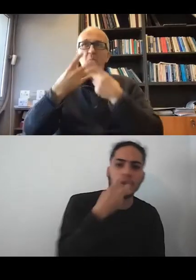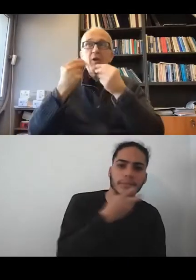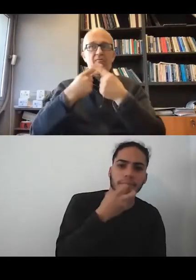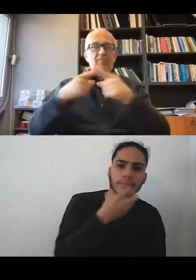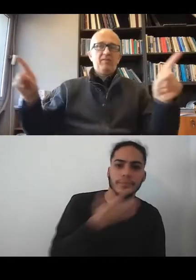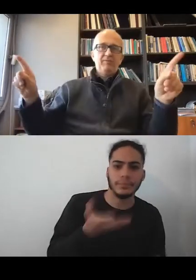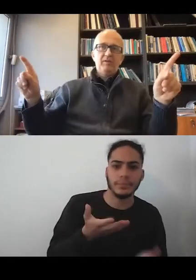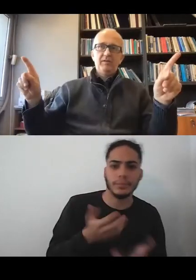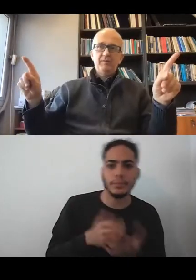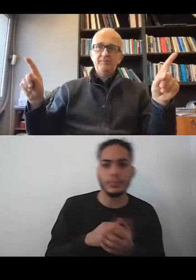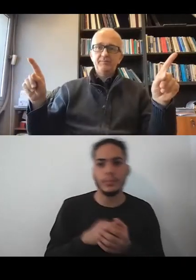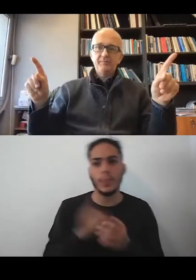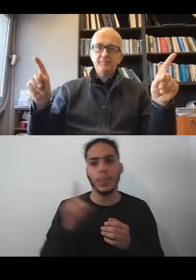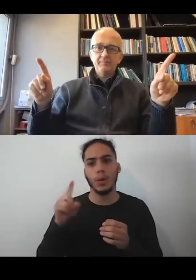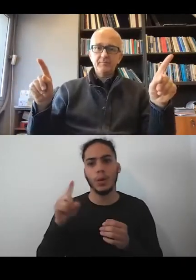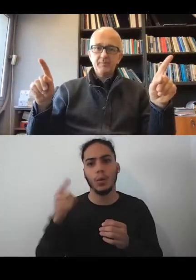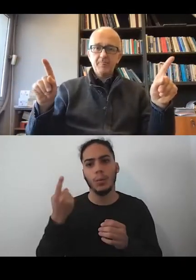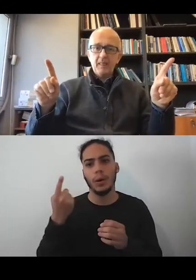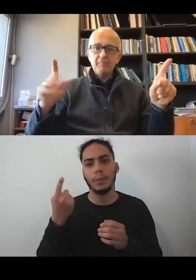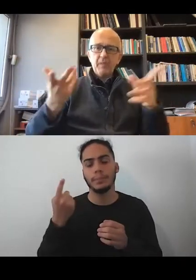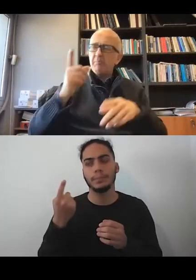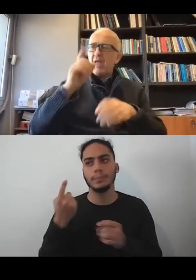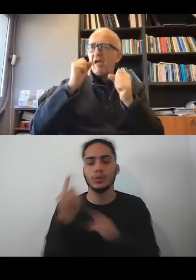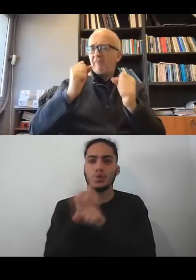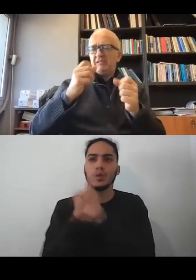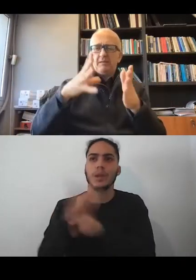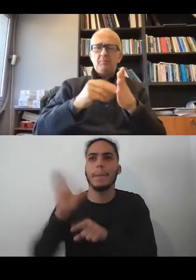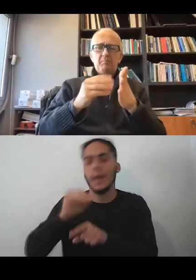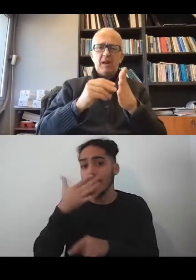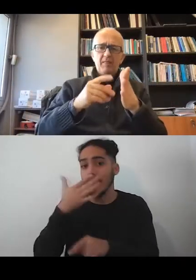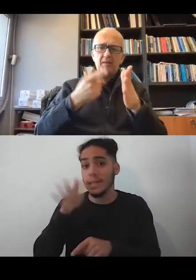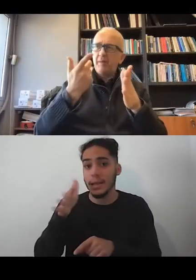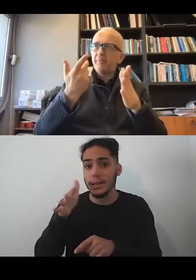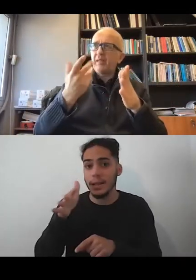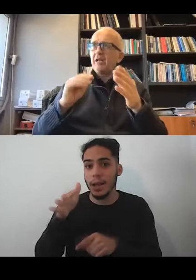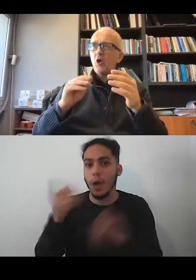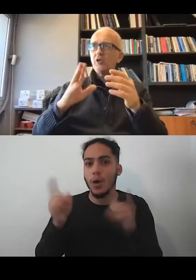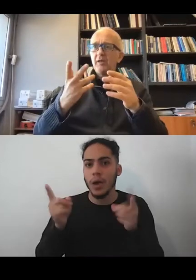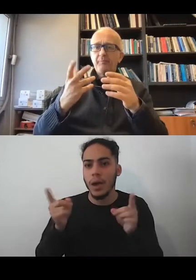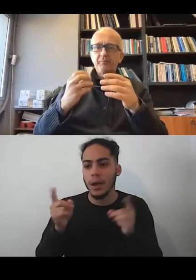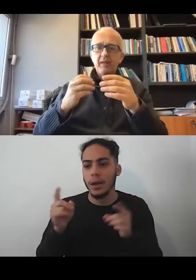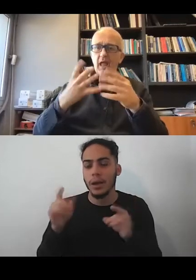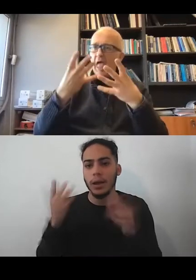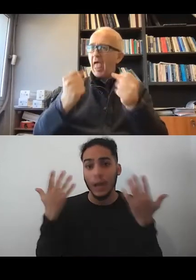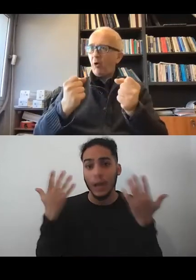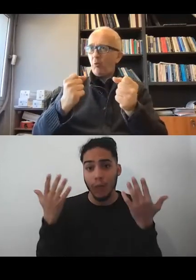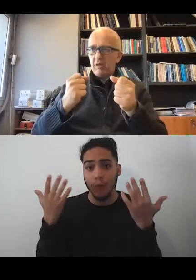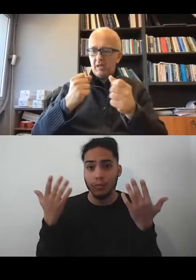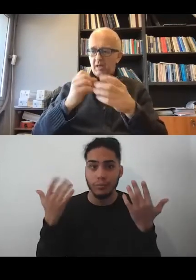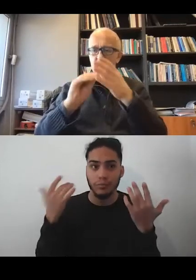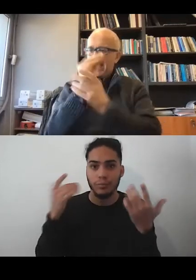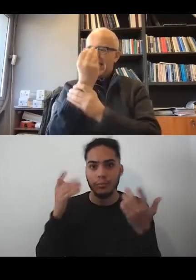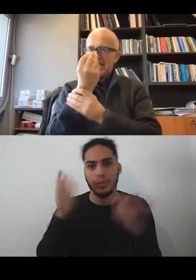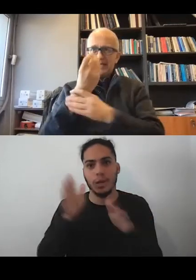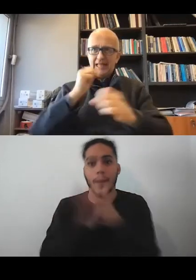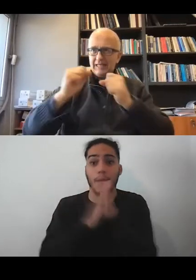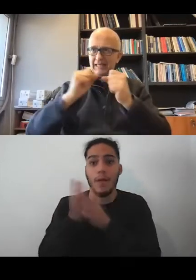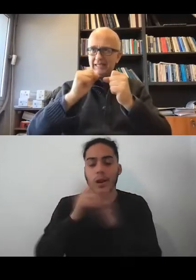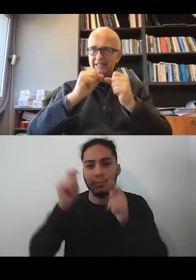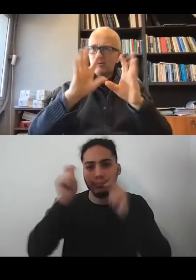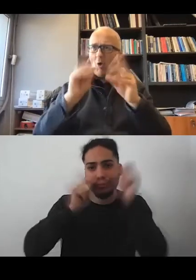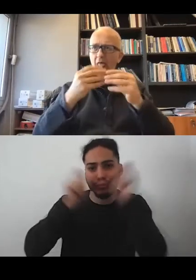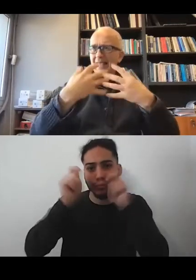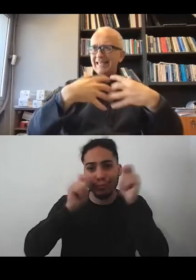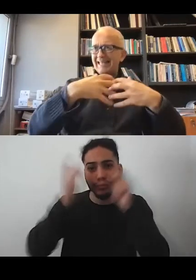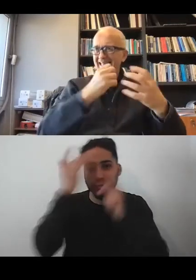main similarities is that the hands form the manual features and the use of face and upper body